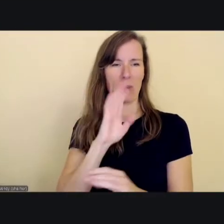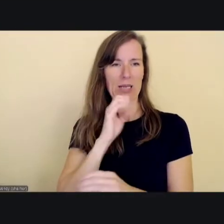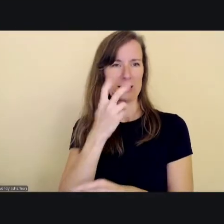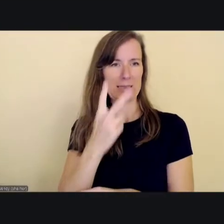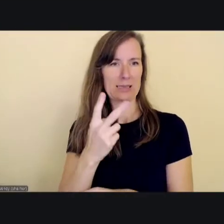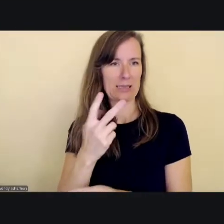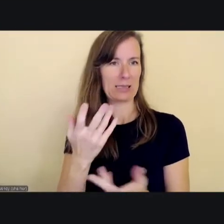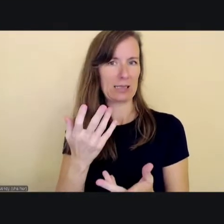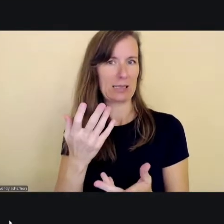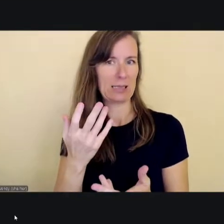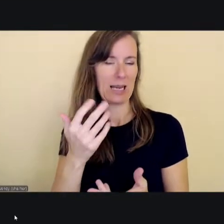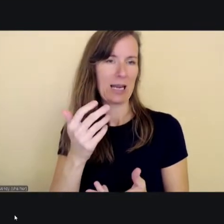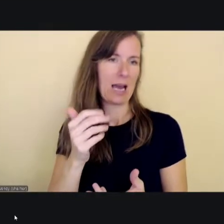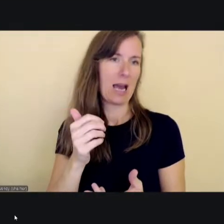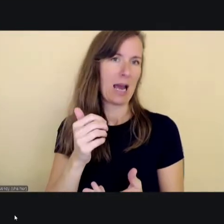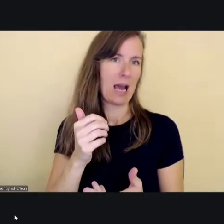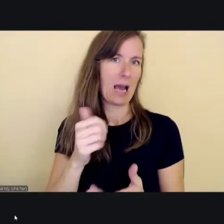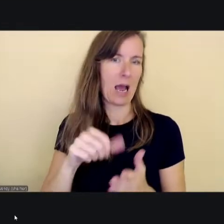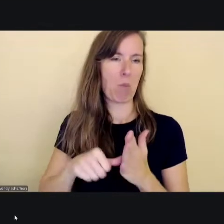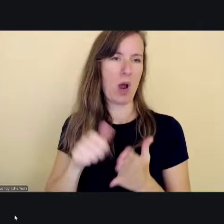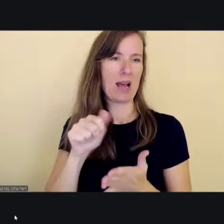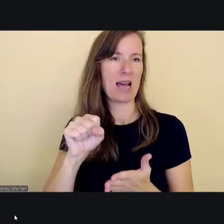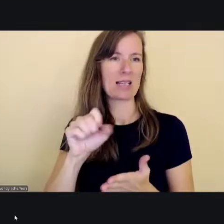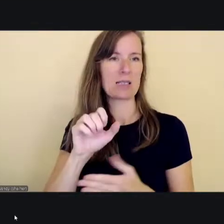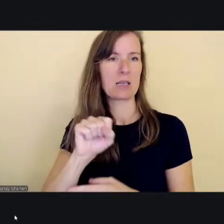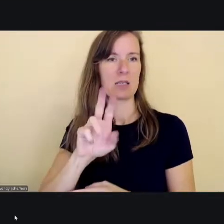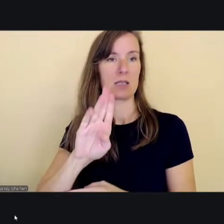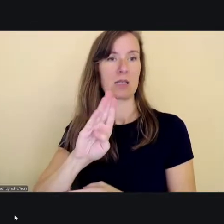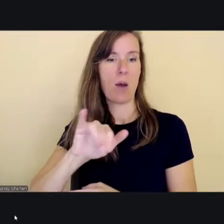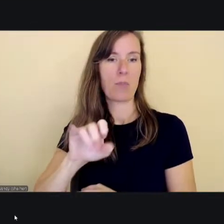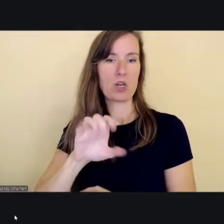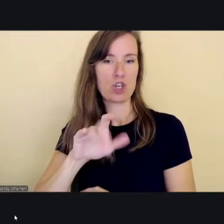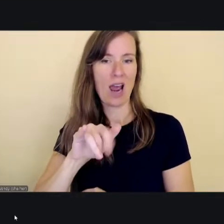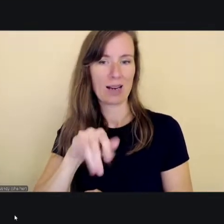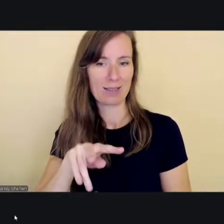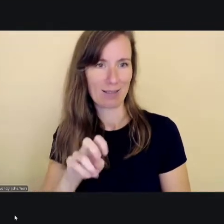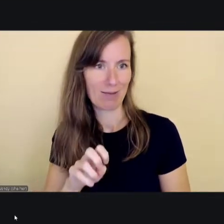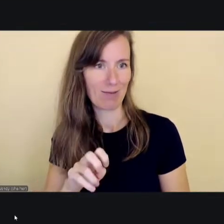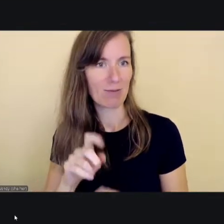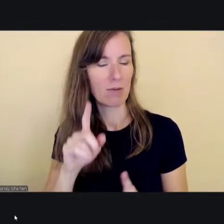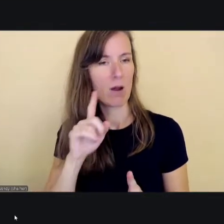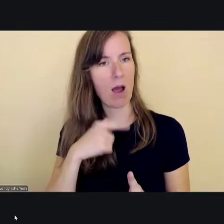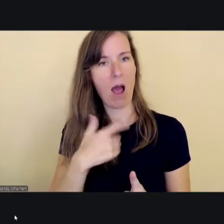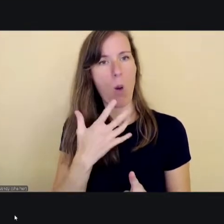more towards a more objective meeting minute situation.